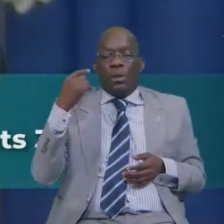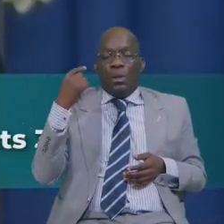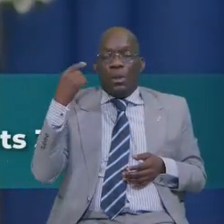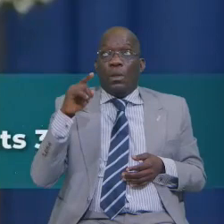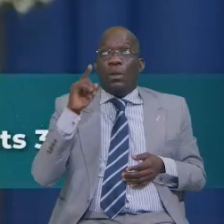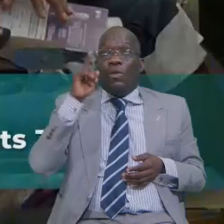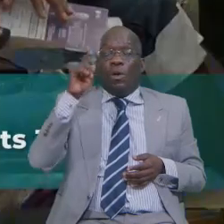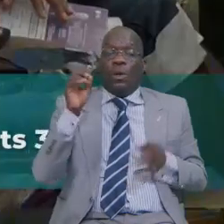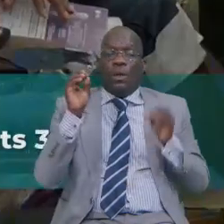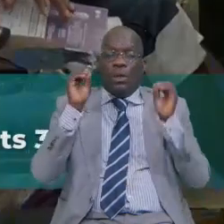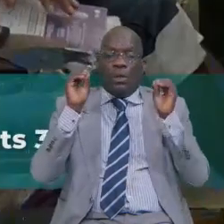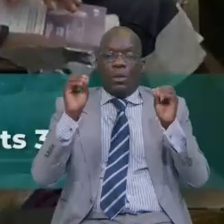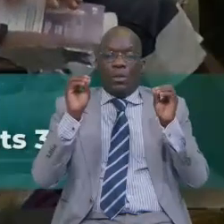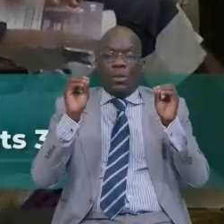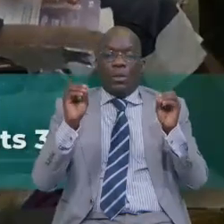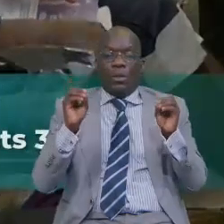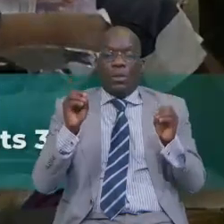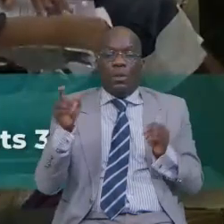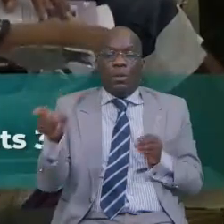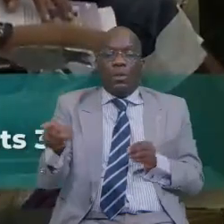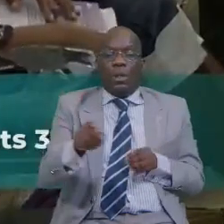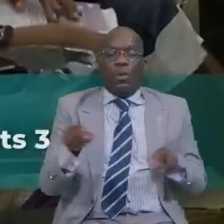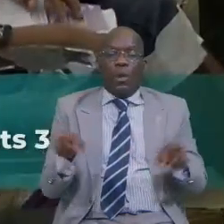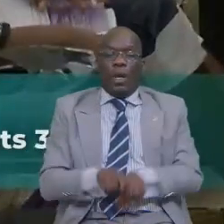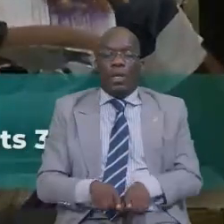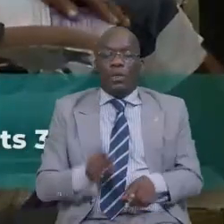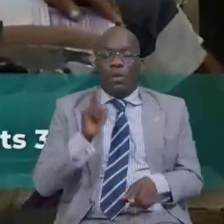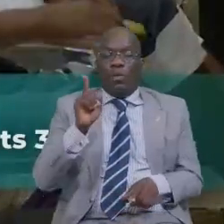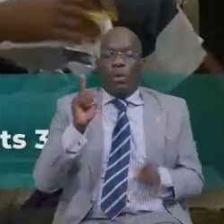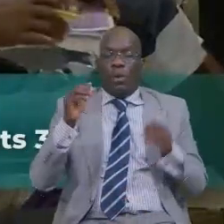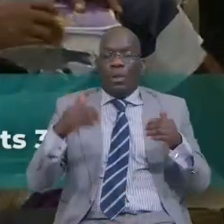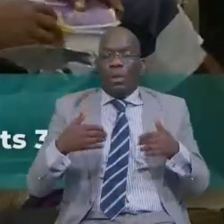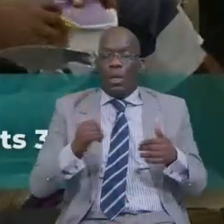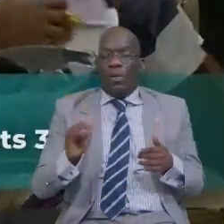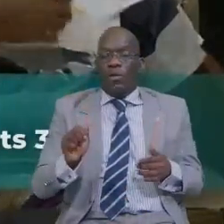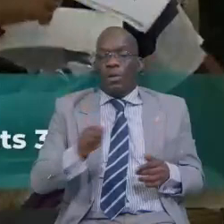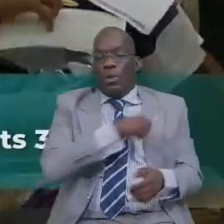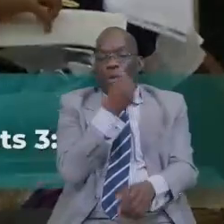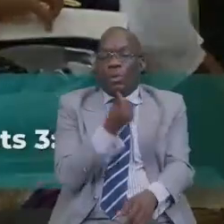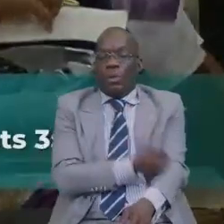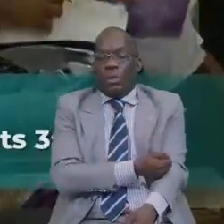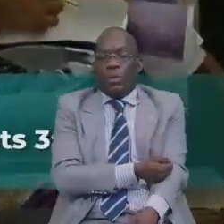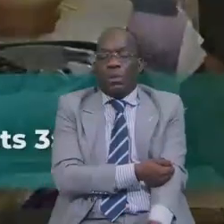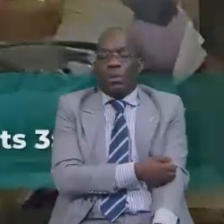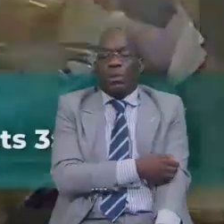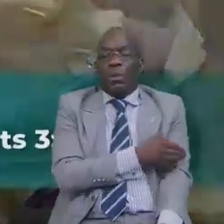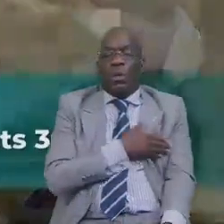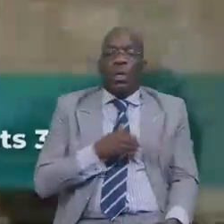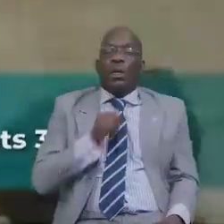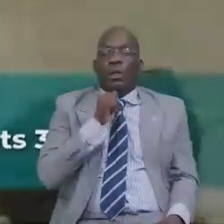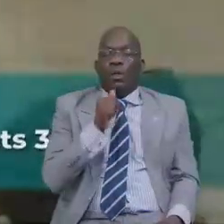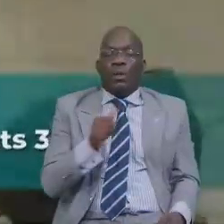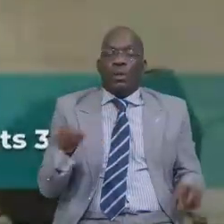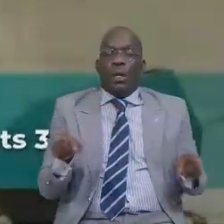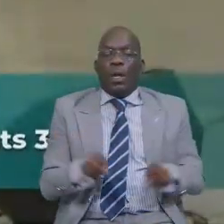he taught them as one having authority and not